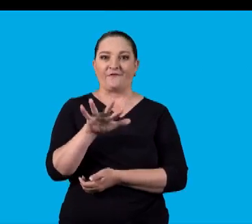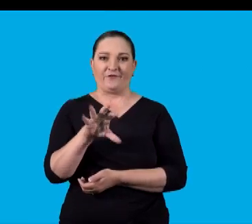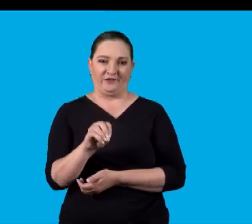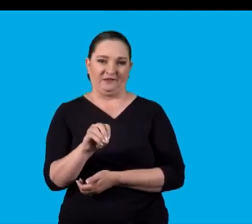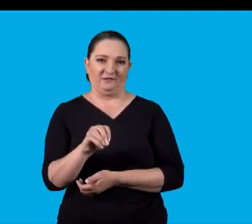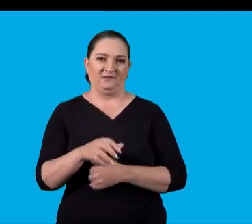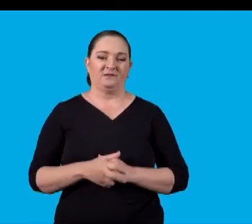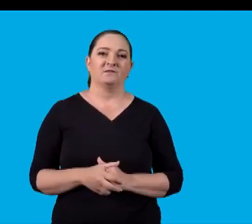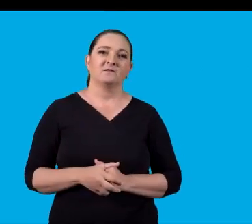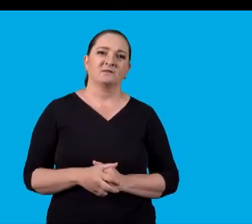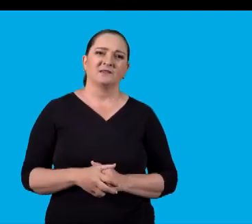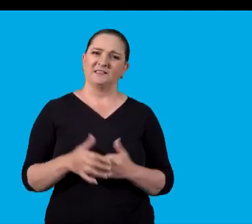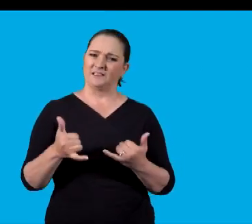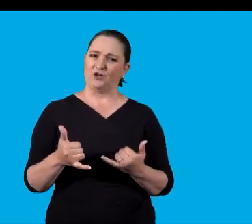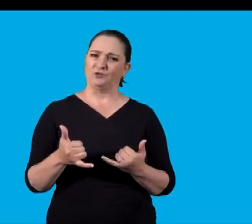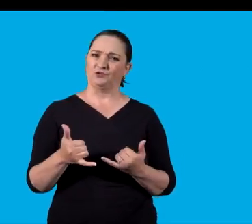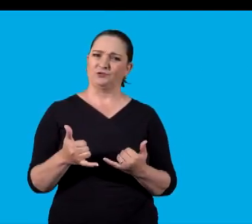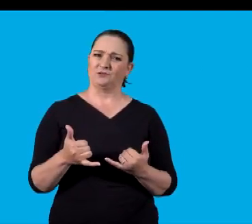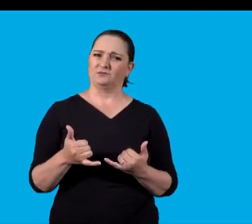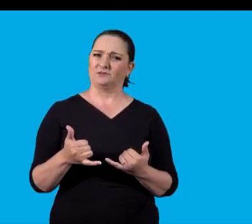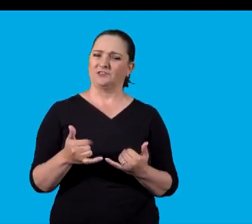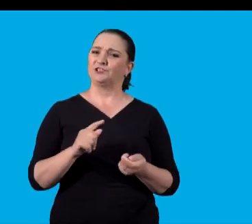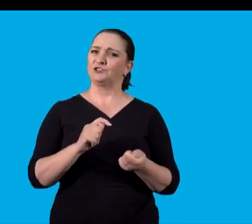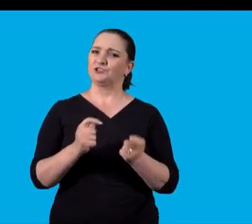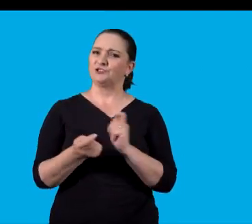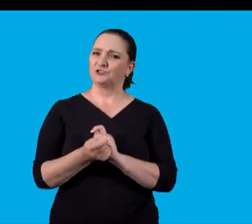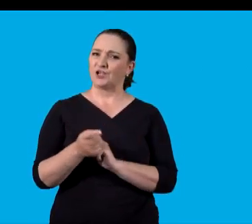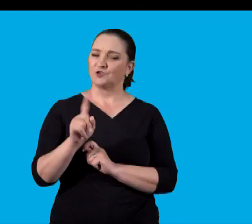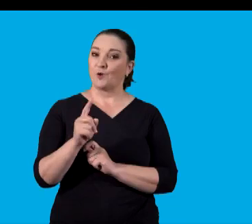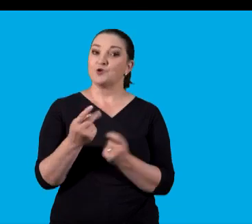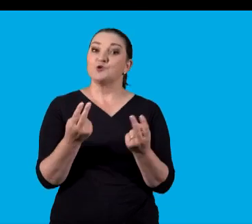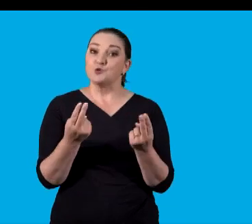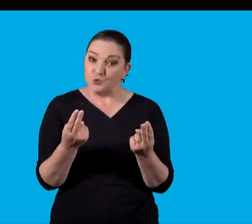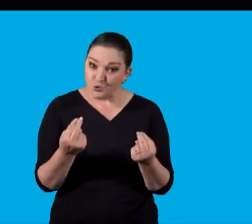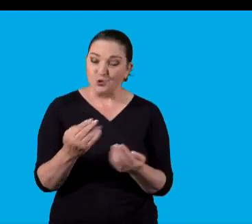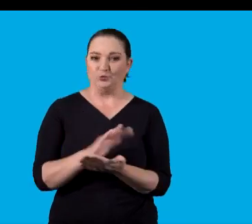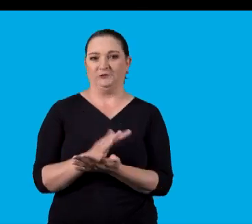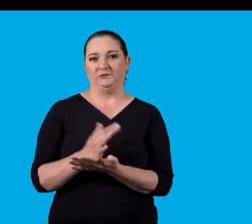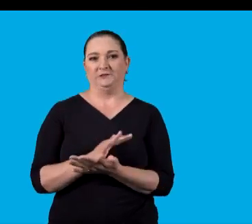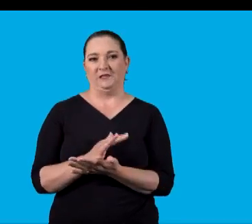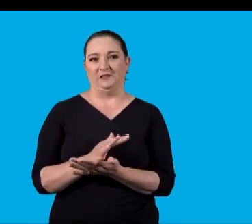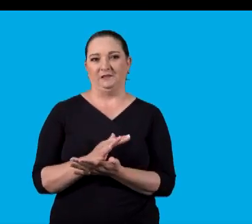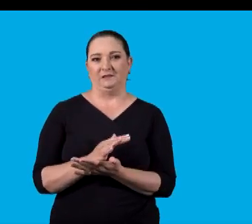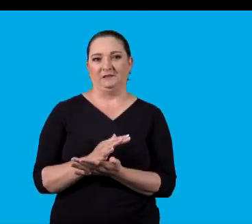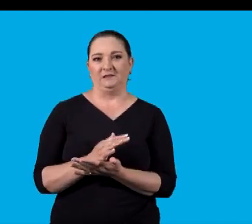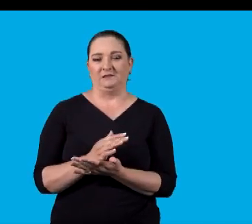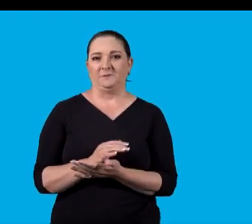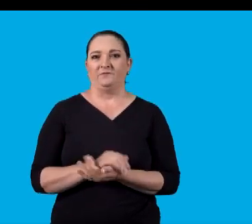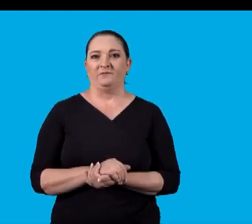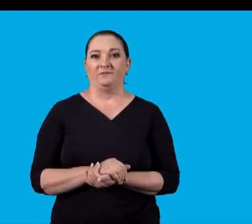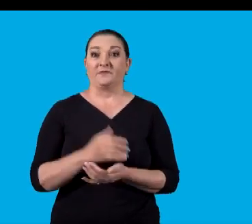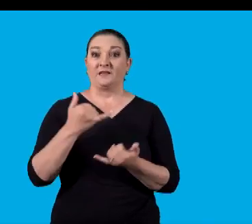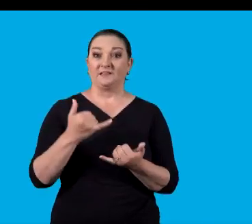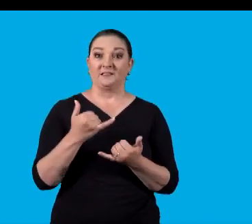average price was 3.50 Rand. And the only thing that changes average price is the issue of